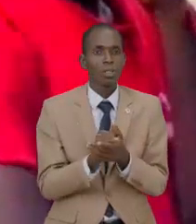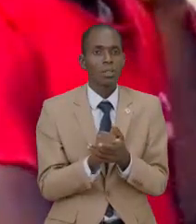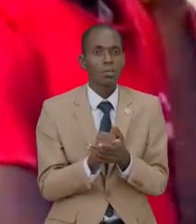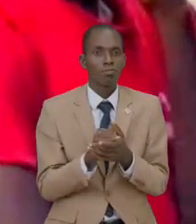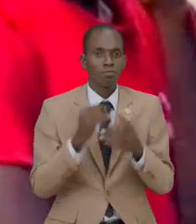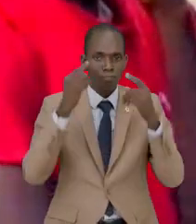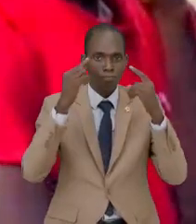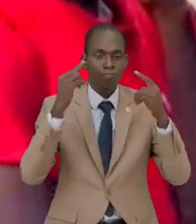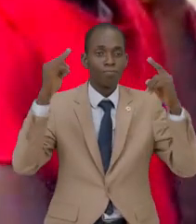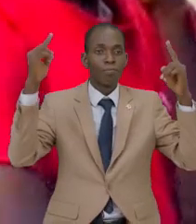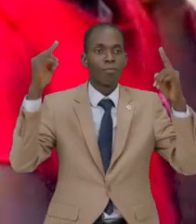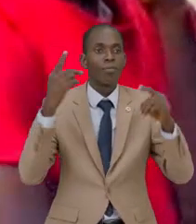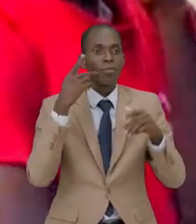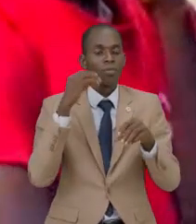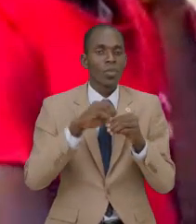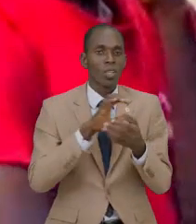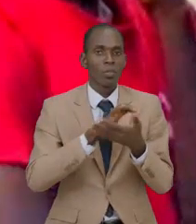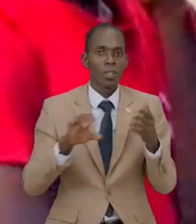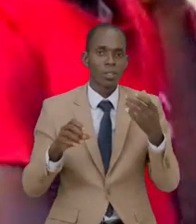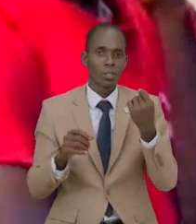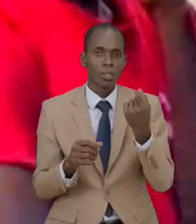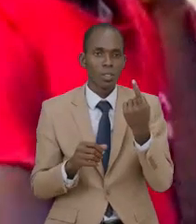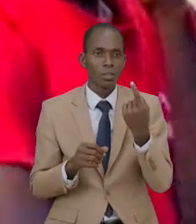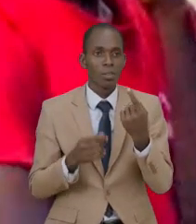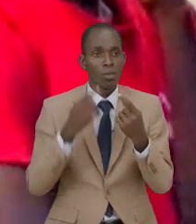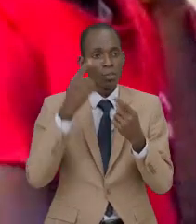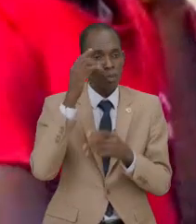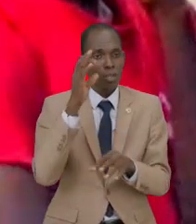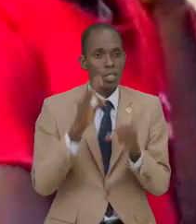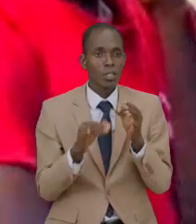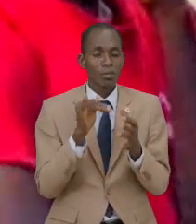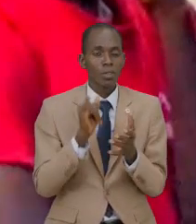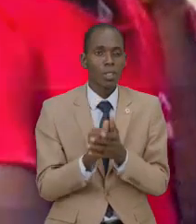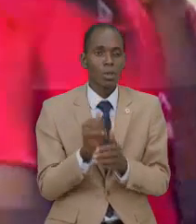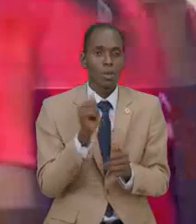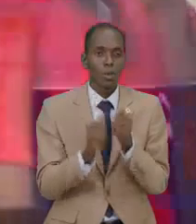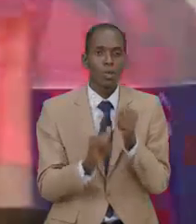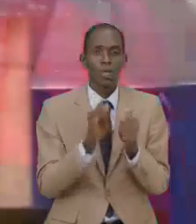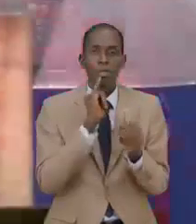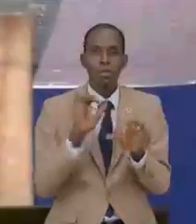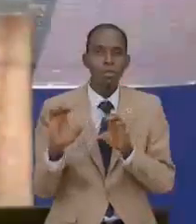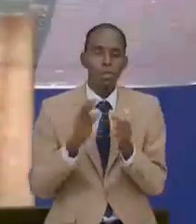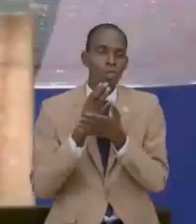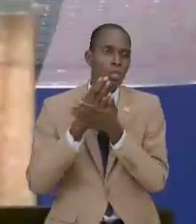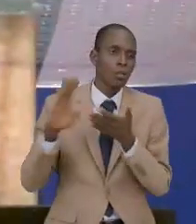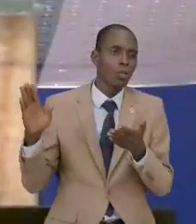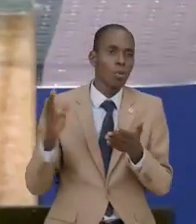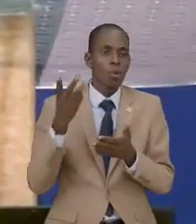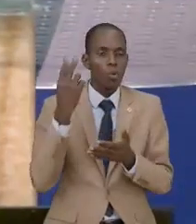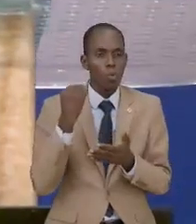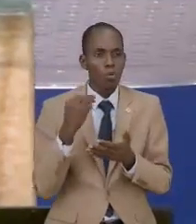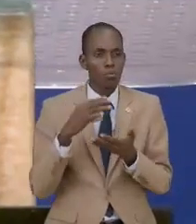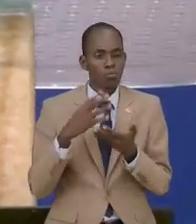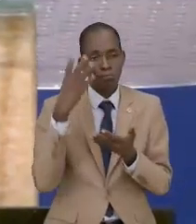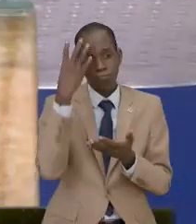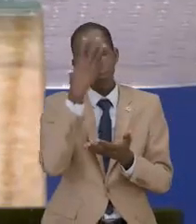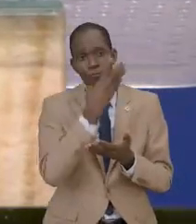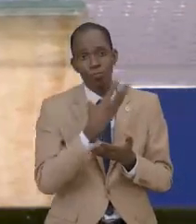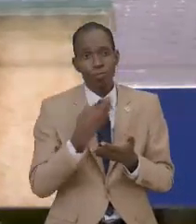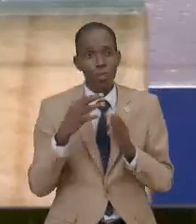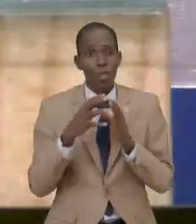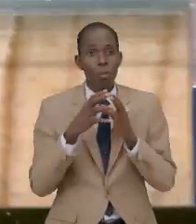in verse 11, for if that which is done away was glorious,